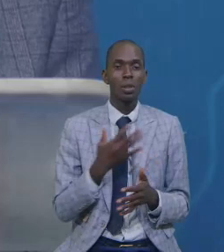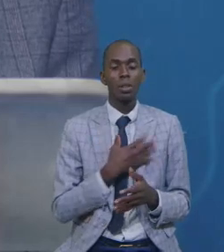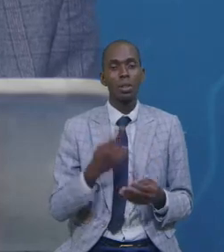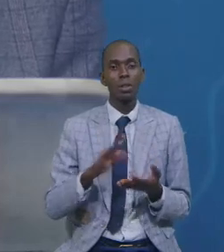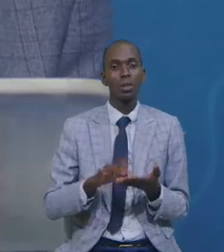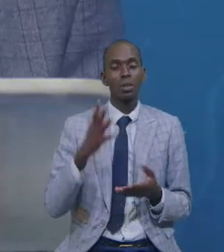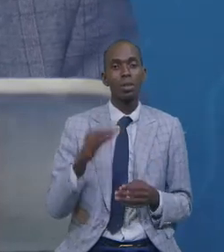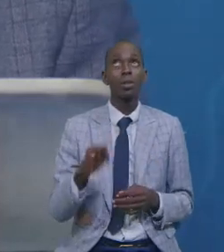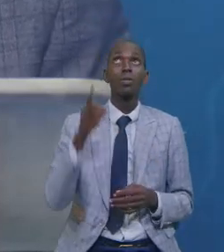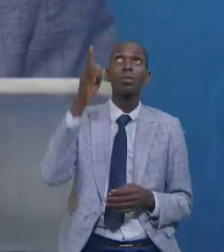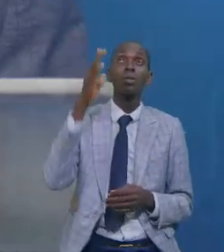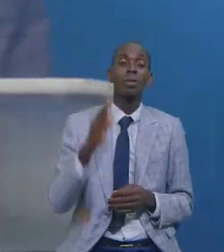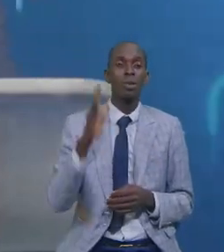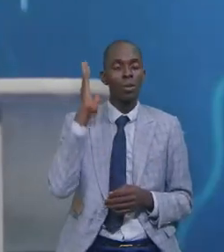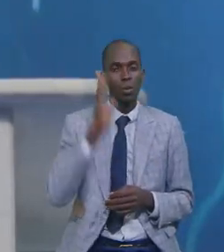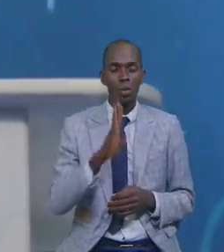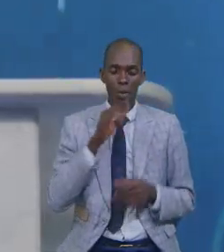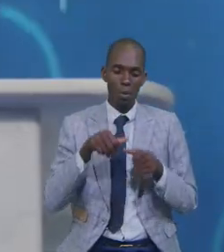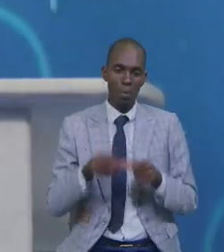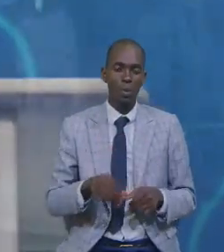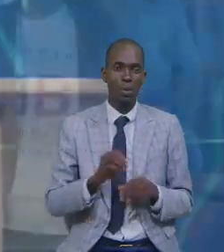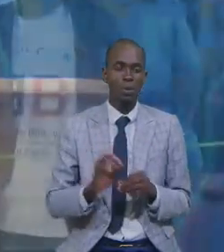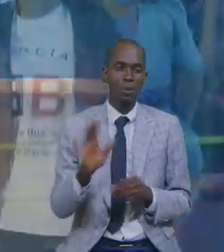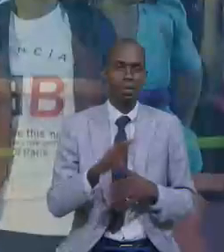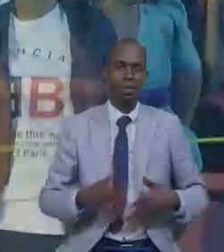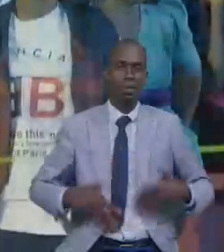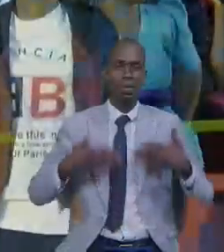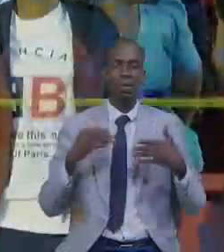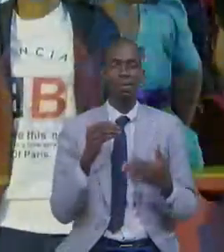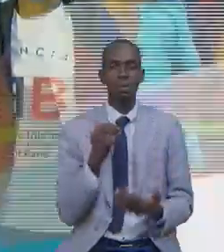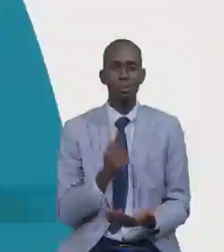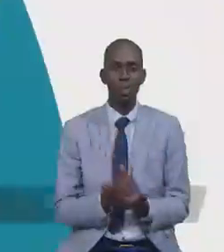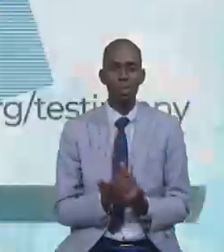God will be permanent in your life. Amen.